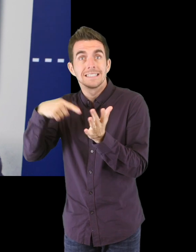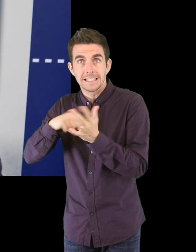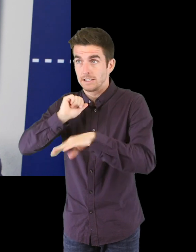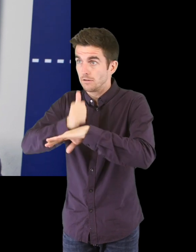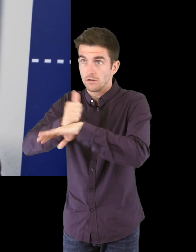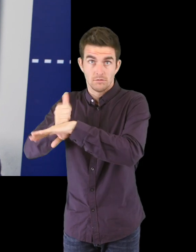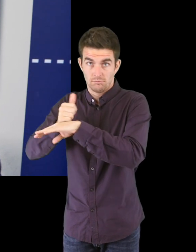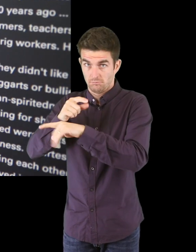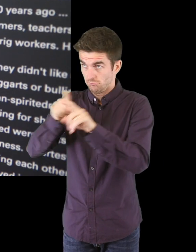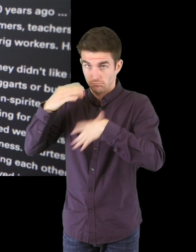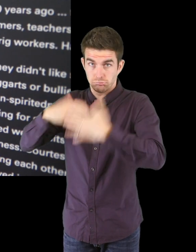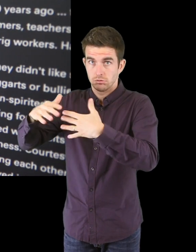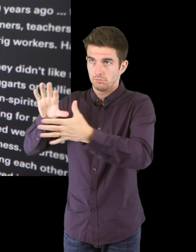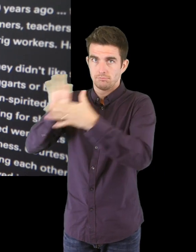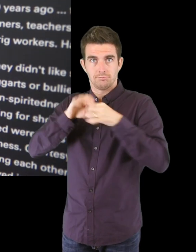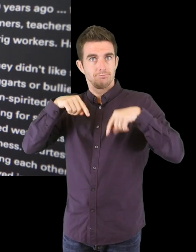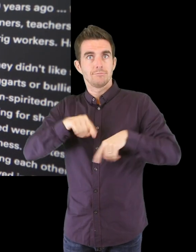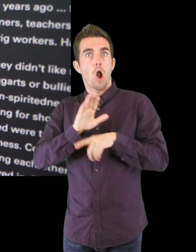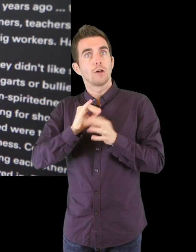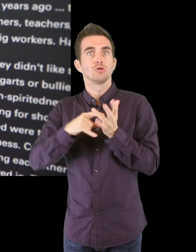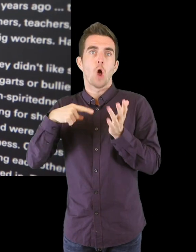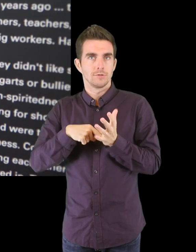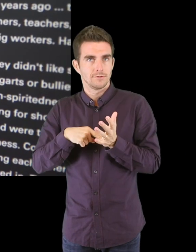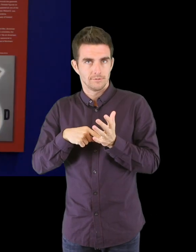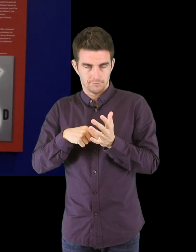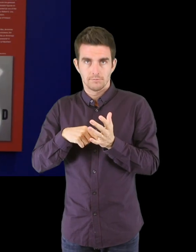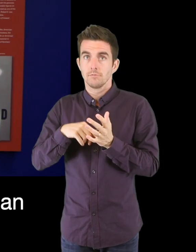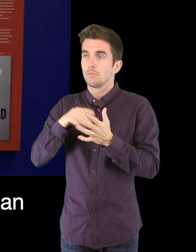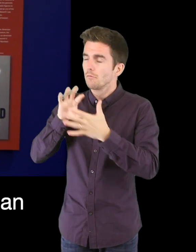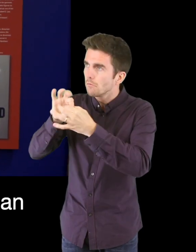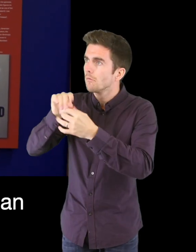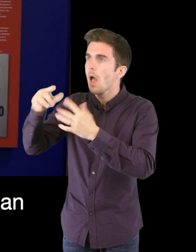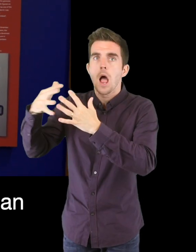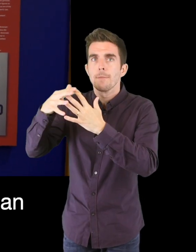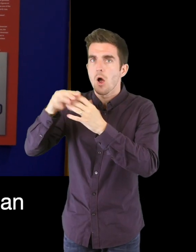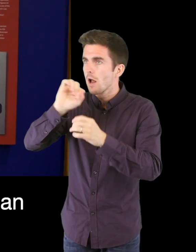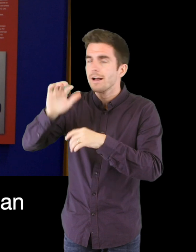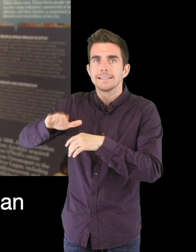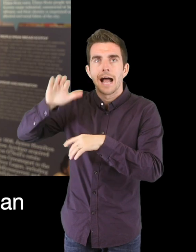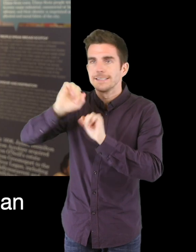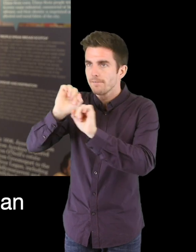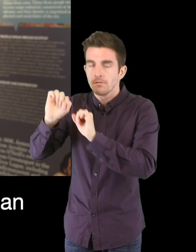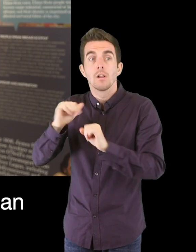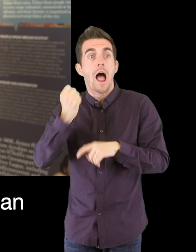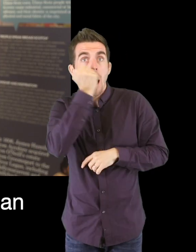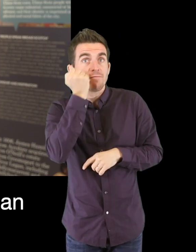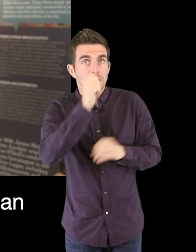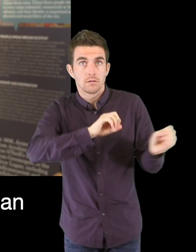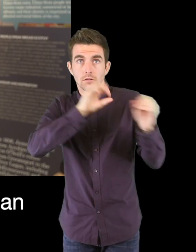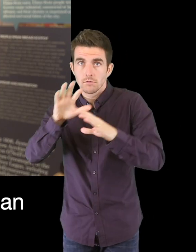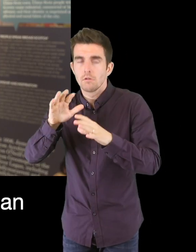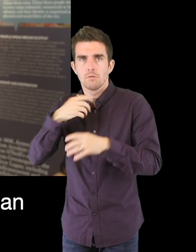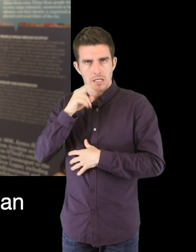The centre also looks at how the Ulster Scots or Scots-Irish engaged with Native Americans and with the African American